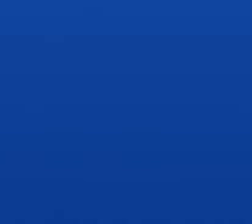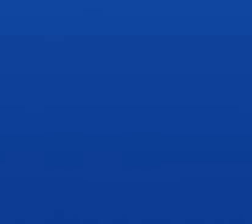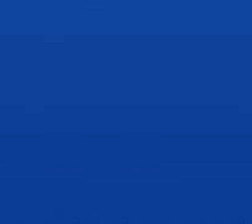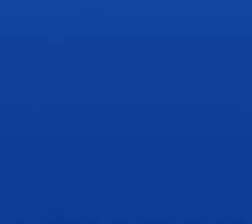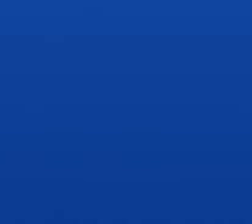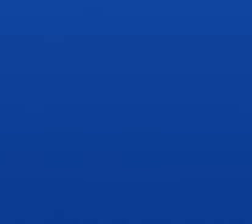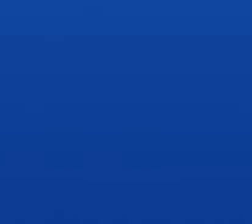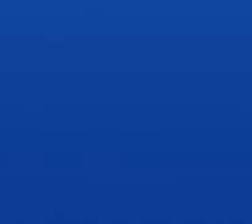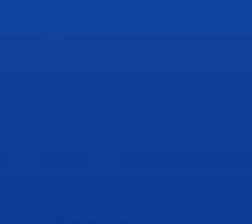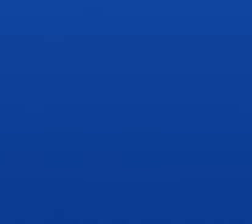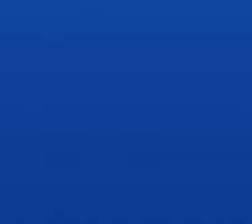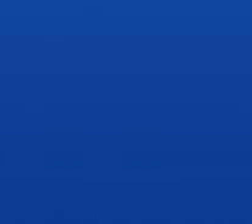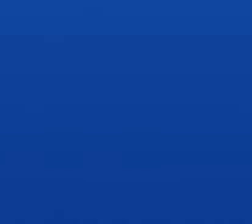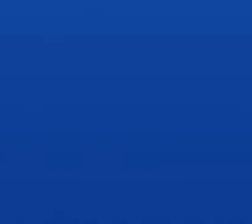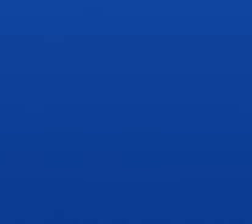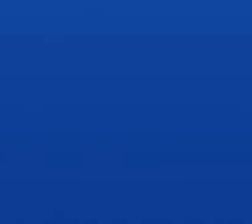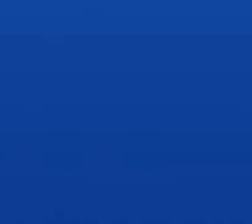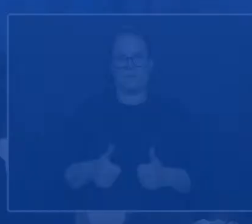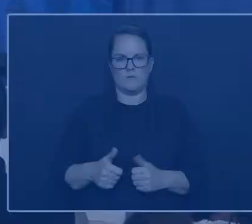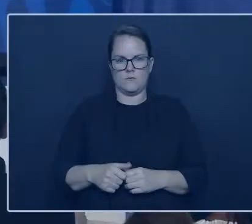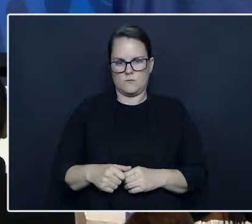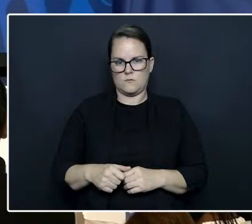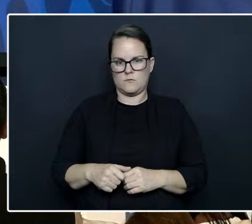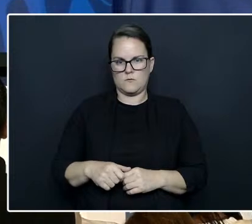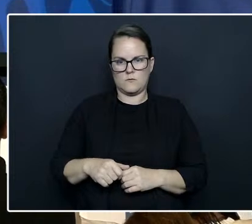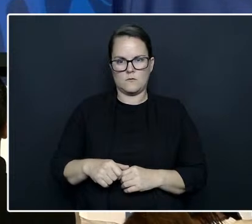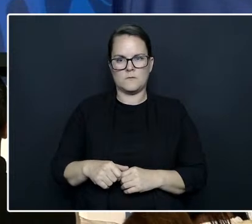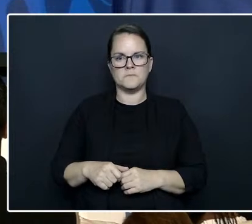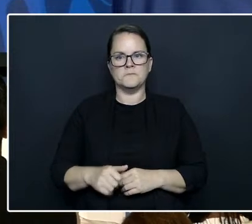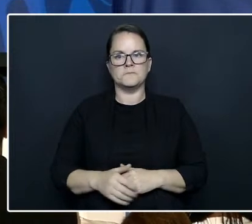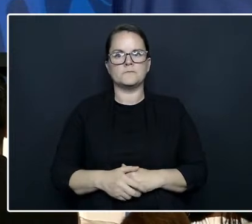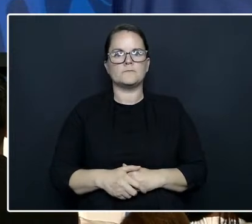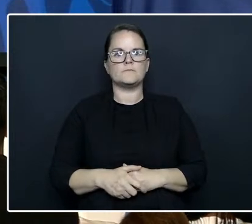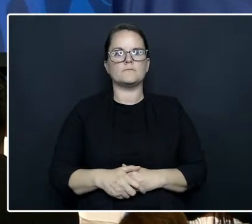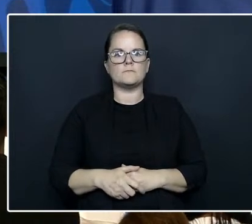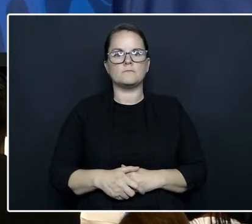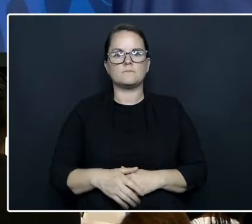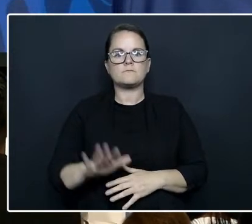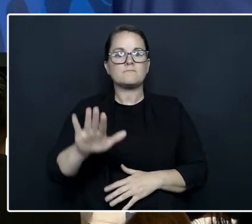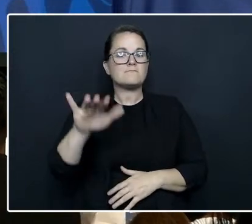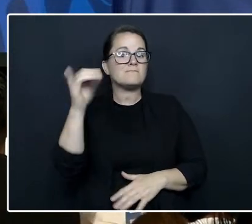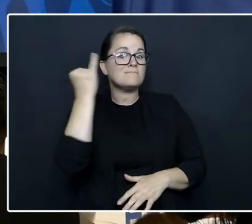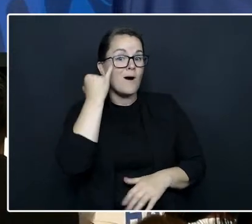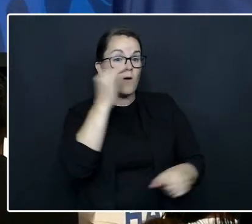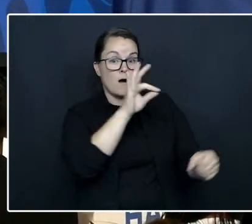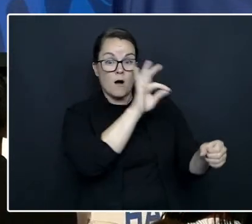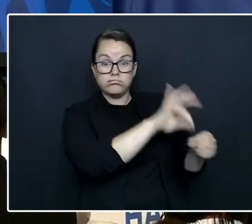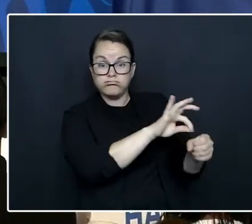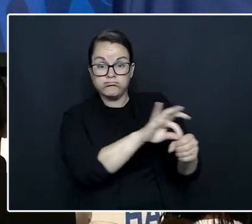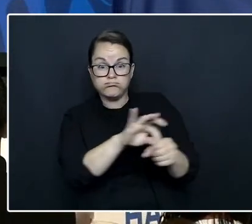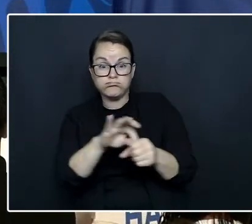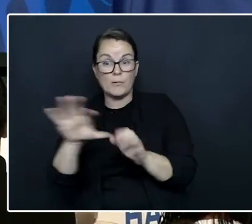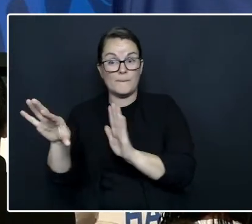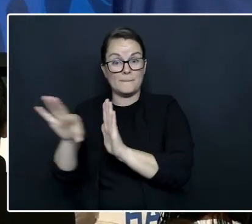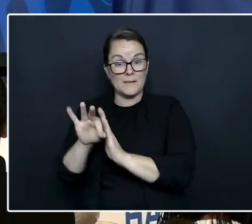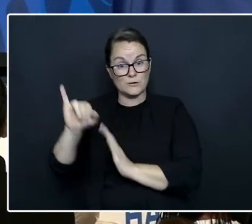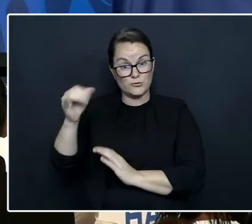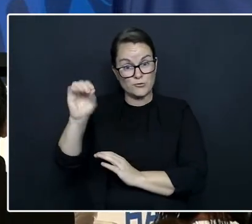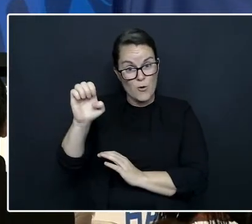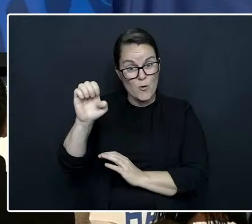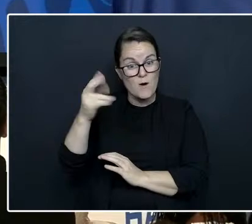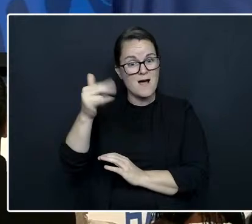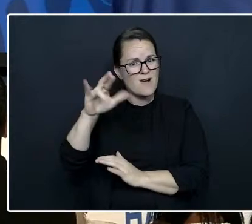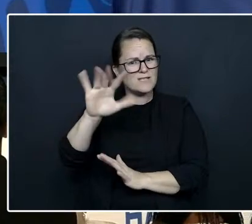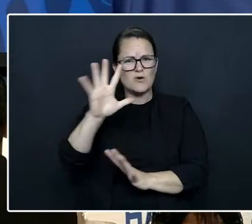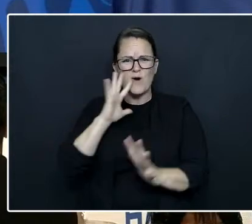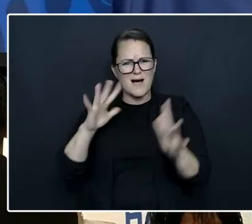If we re-elect them, Joe Biden and Kamala Harris will continue delivering for our communities. So